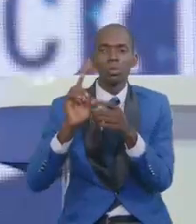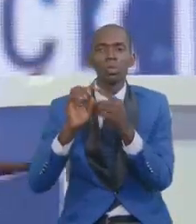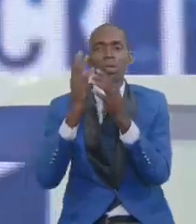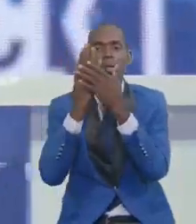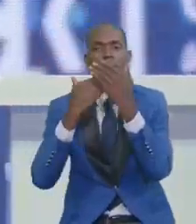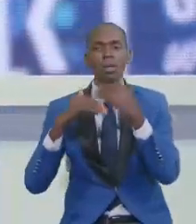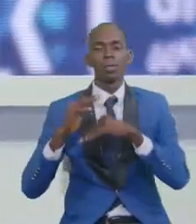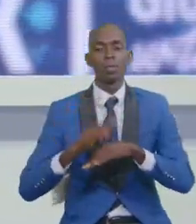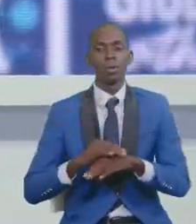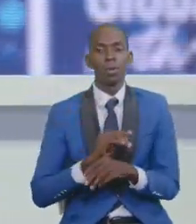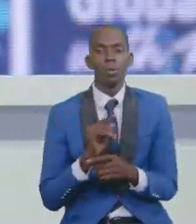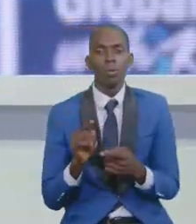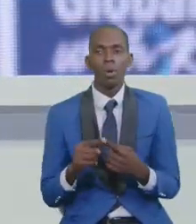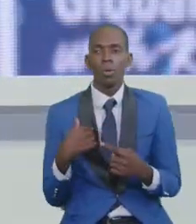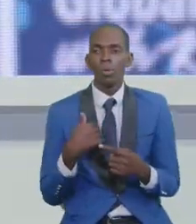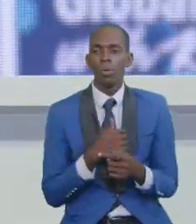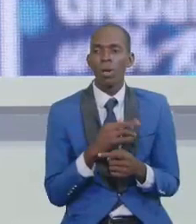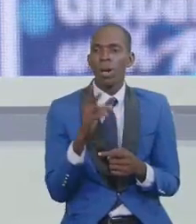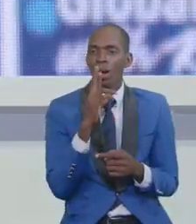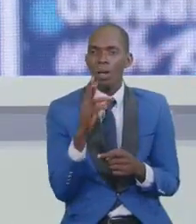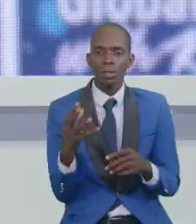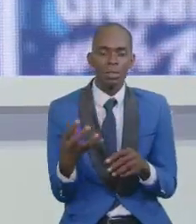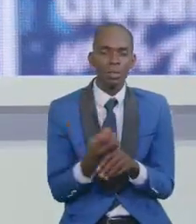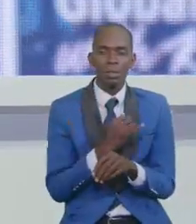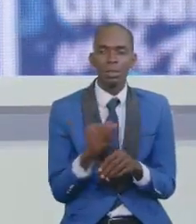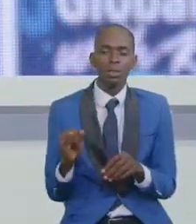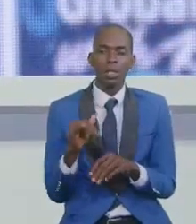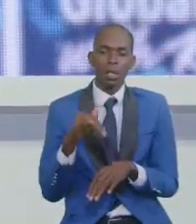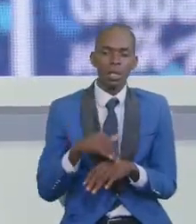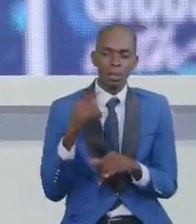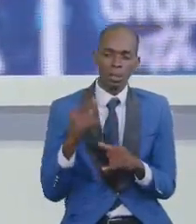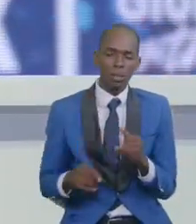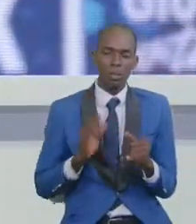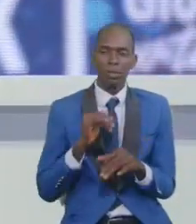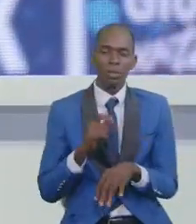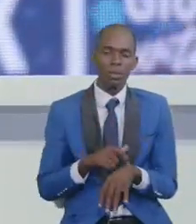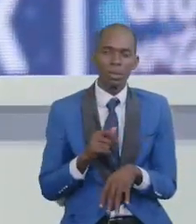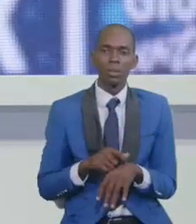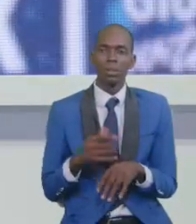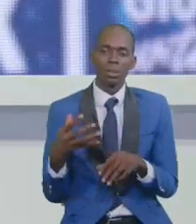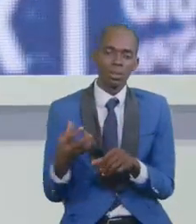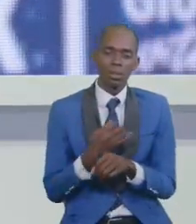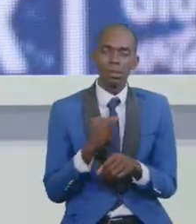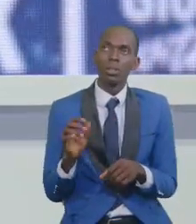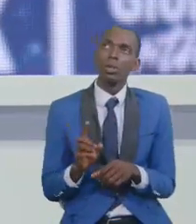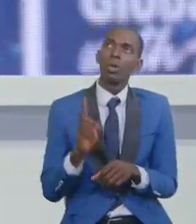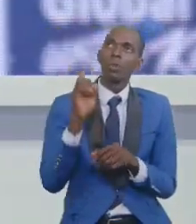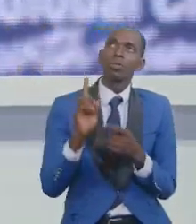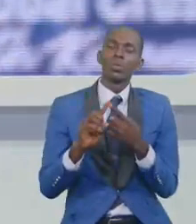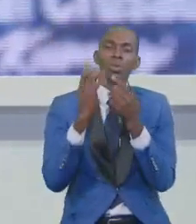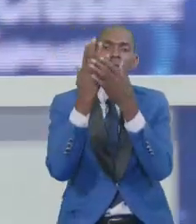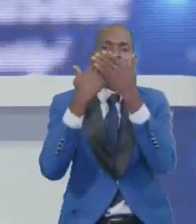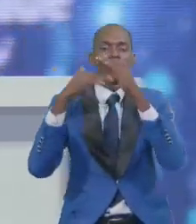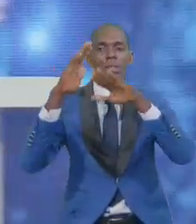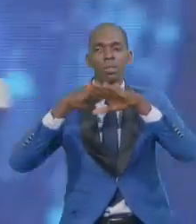When we're taken up at the end of our time, of the period of the church, taken up to heaven.